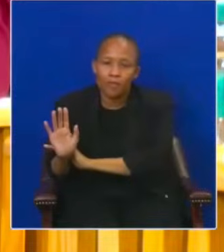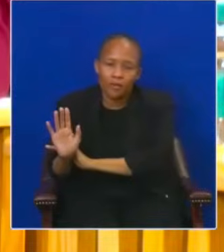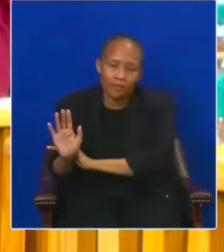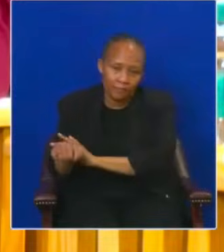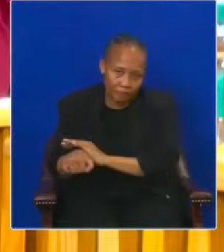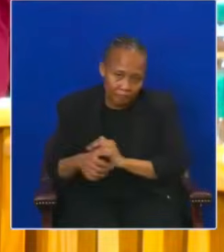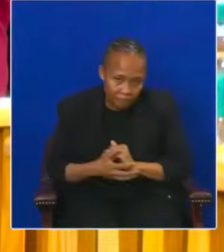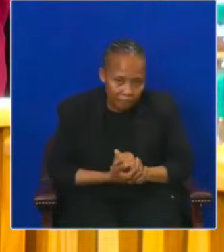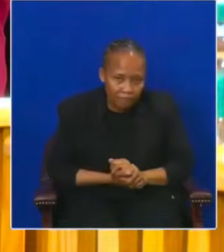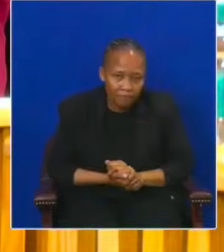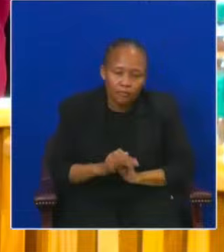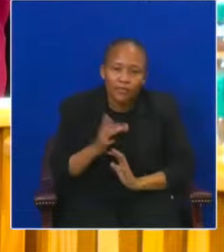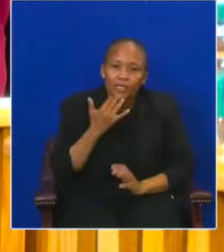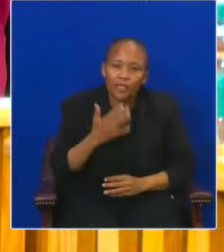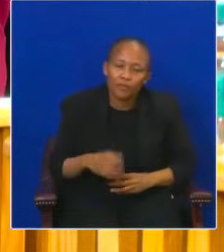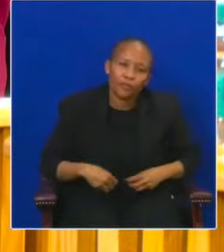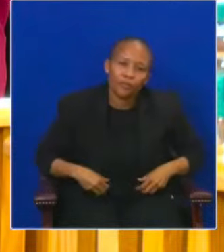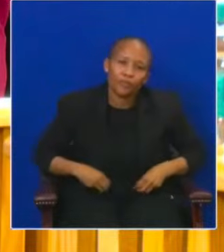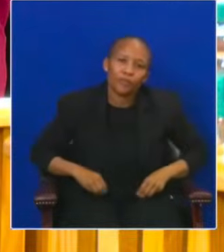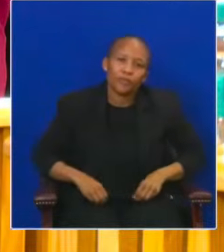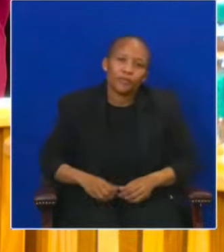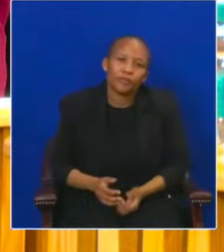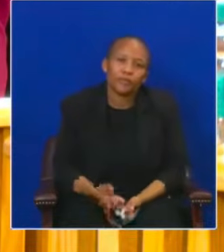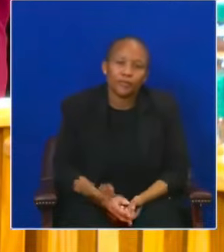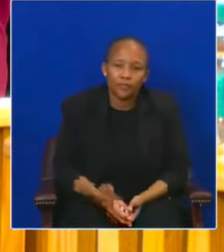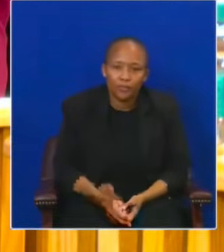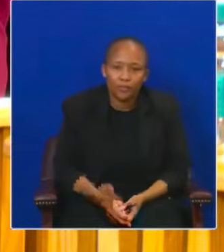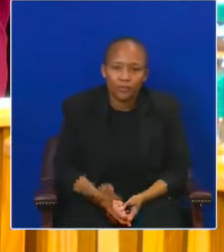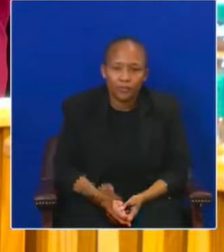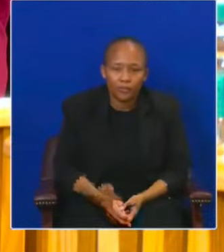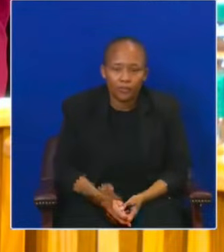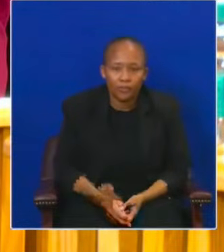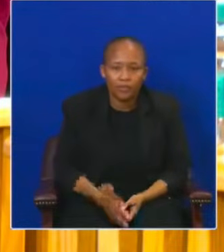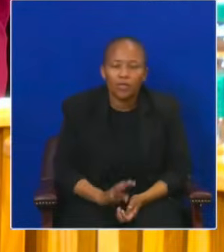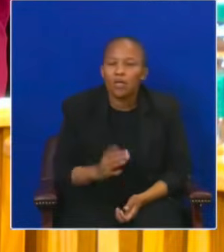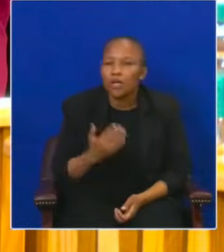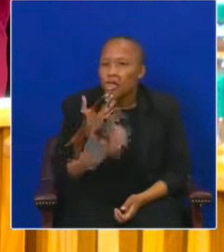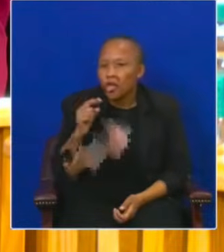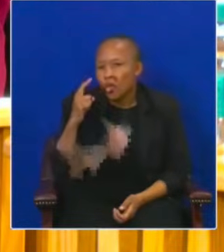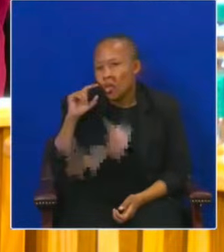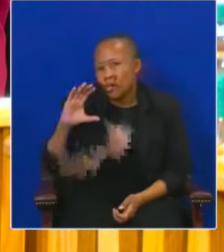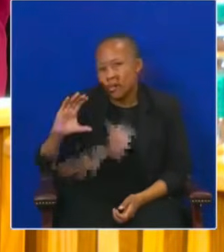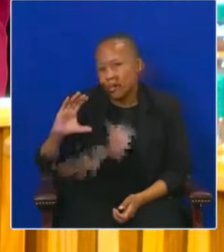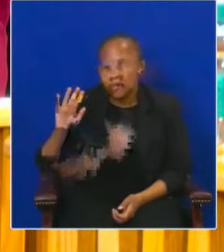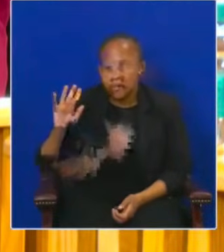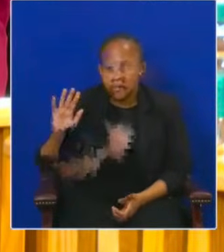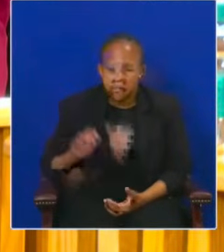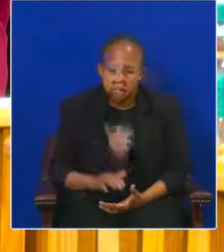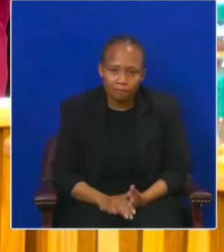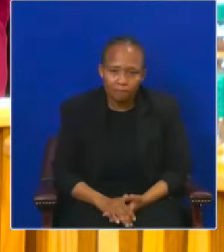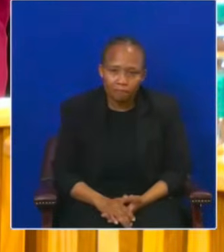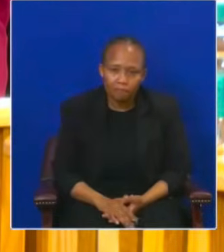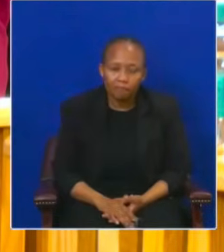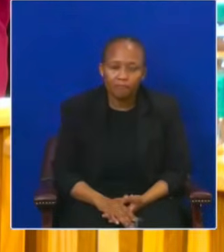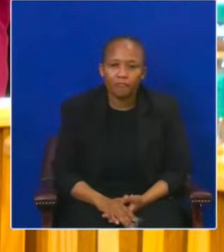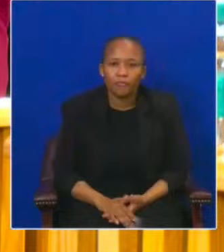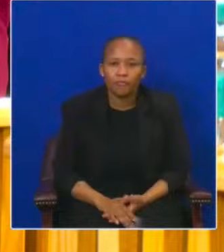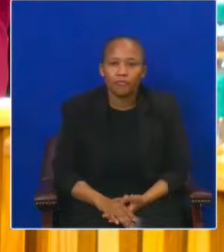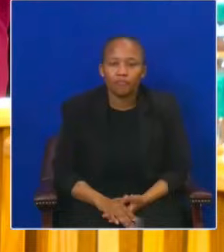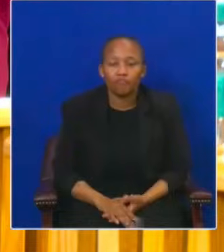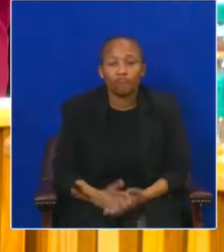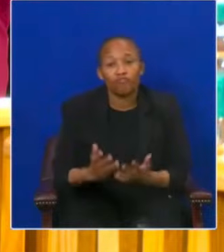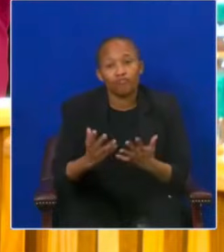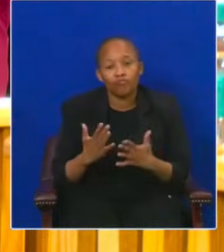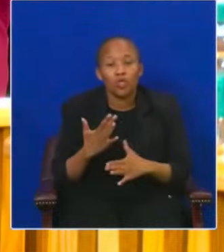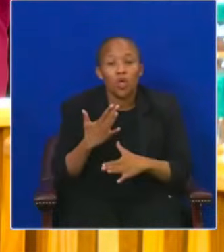Thank you, Witness C. My colleague is going to project